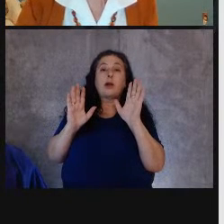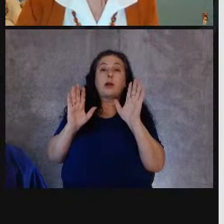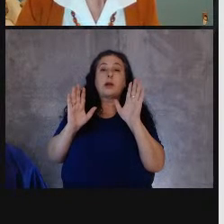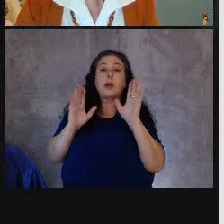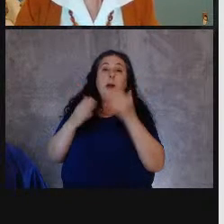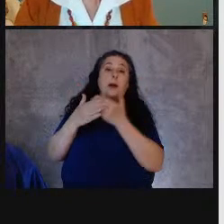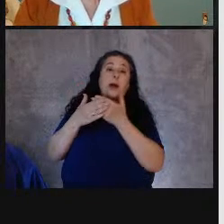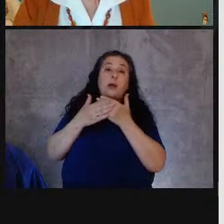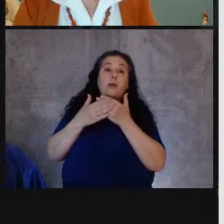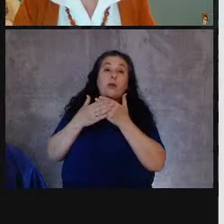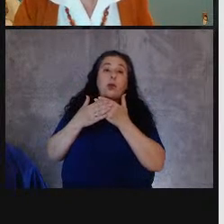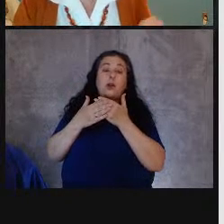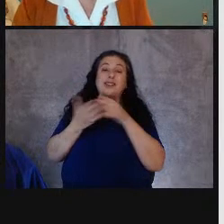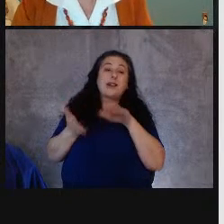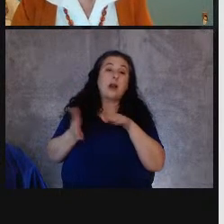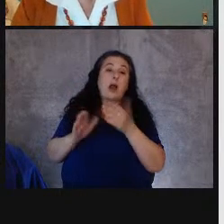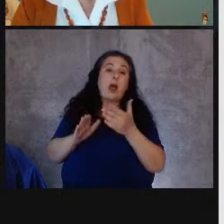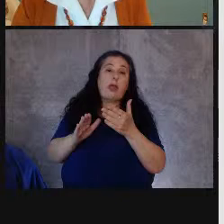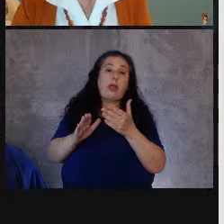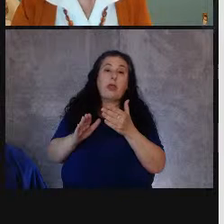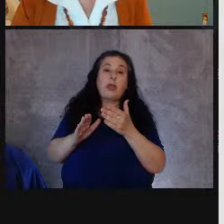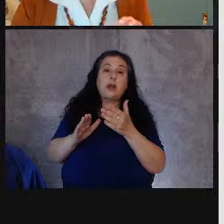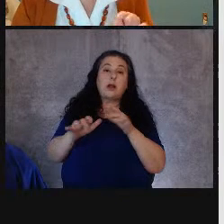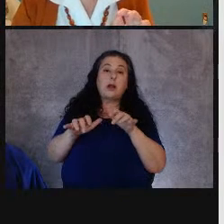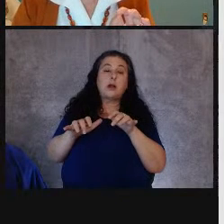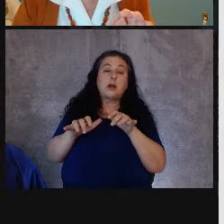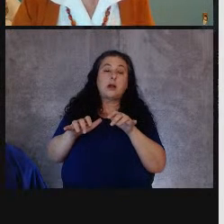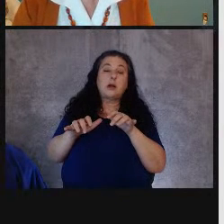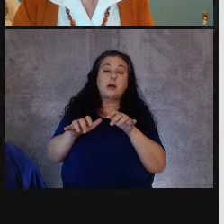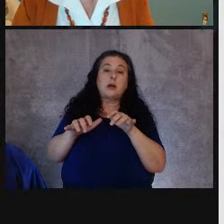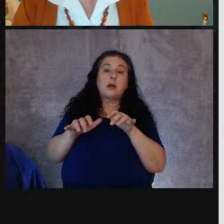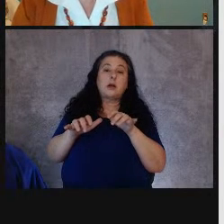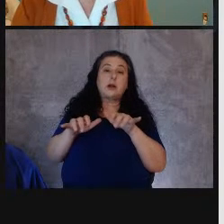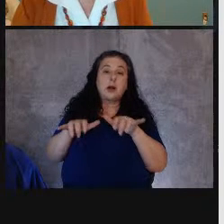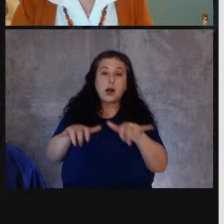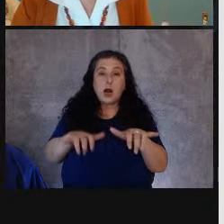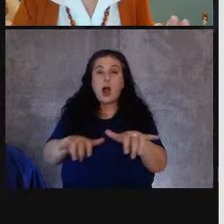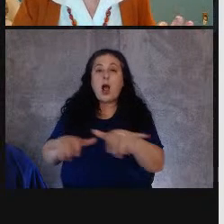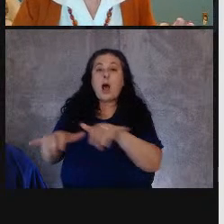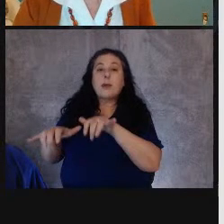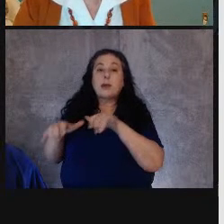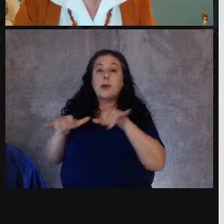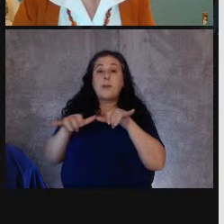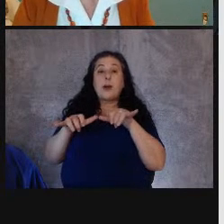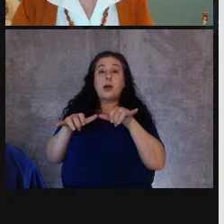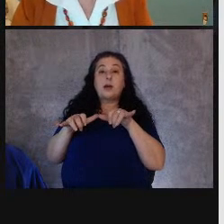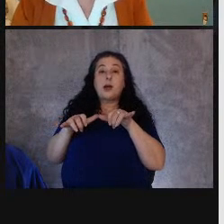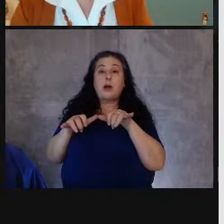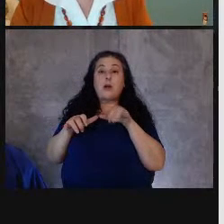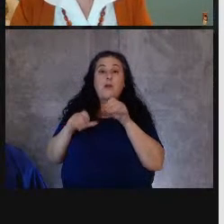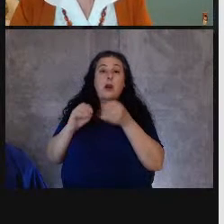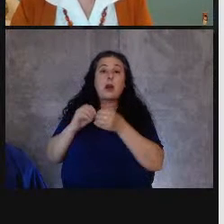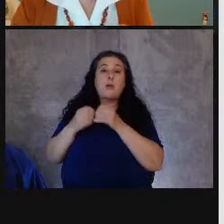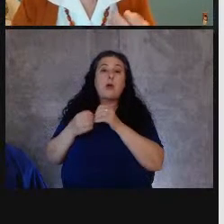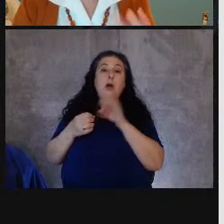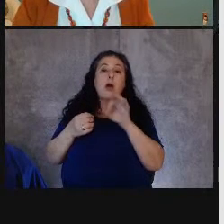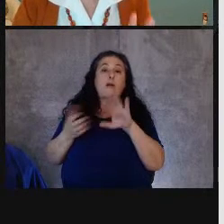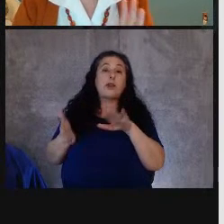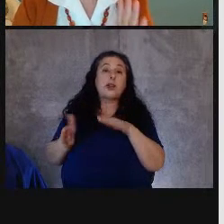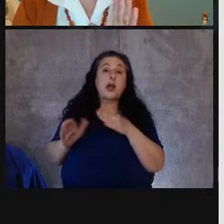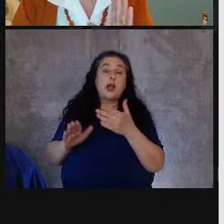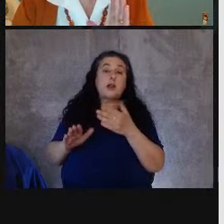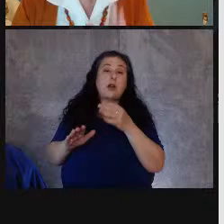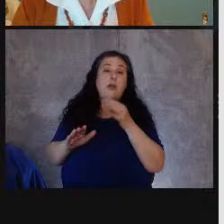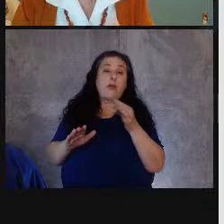infant mortality is very commonly measured as the number of deaths